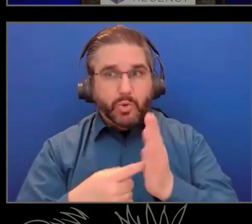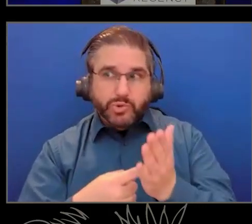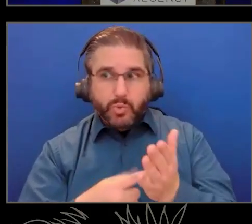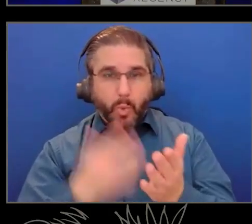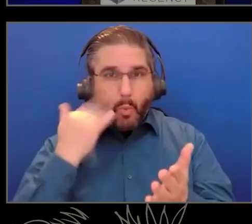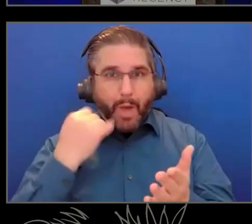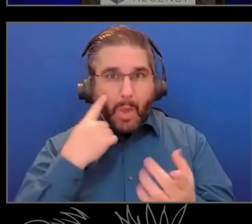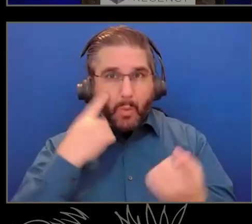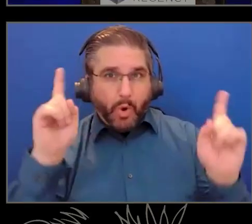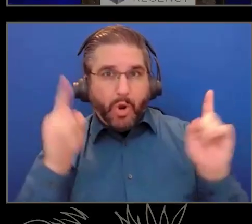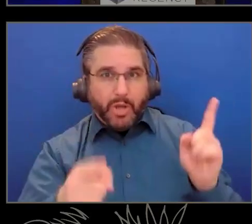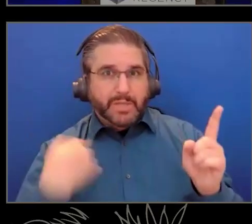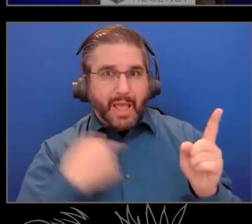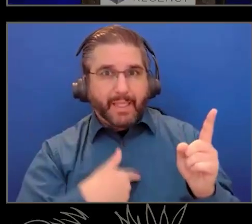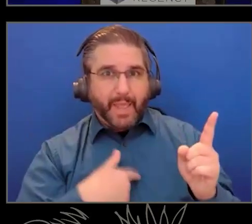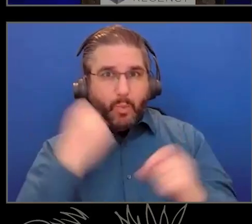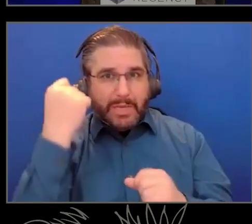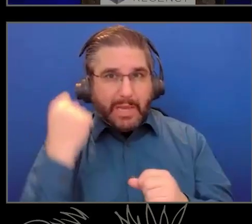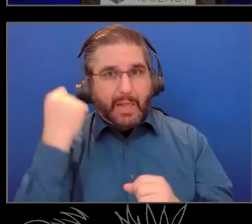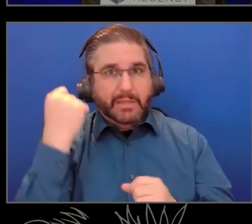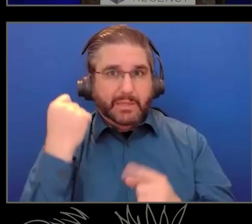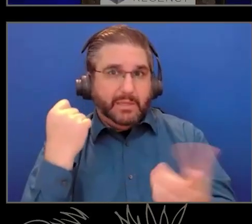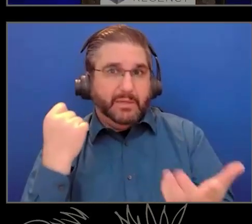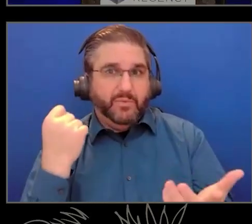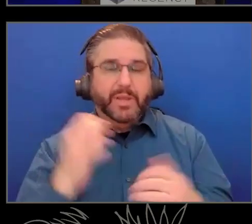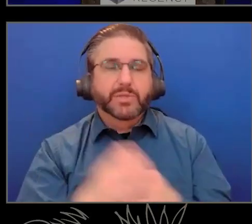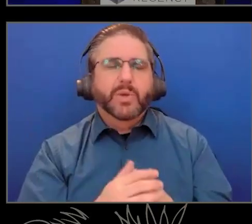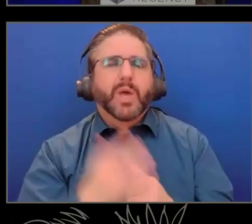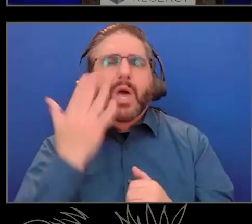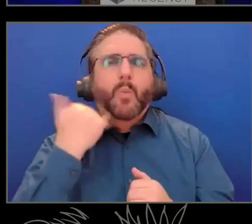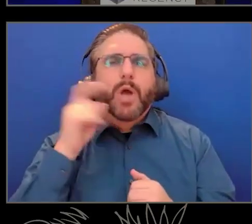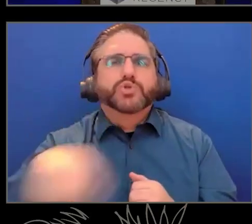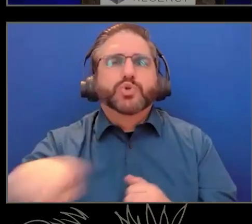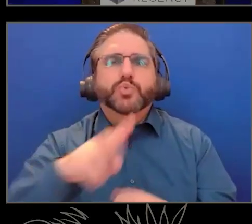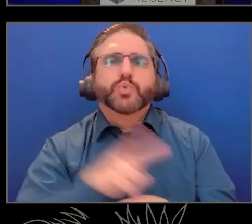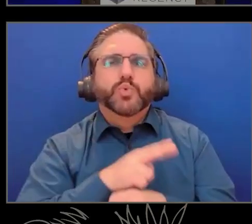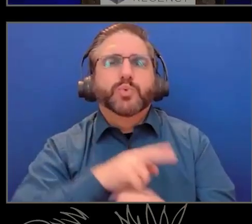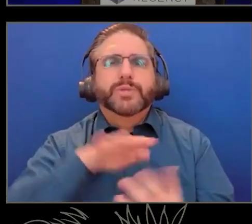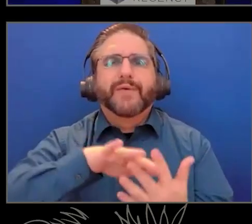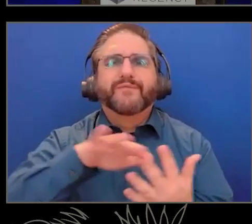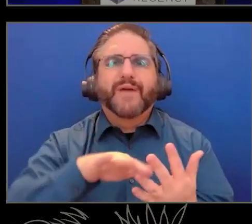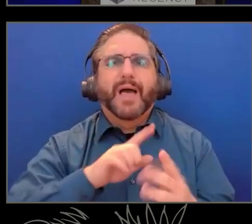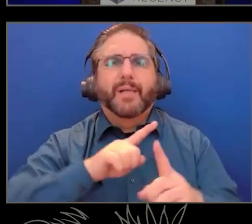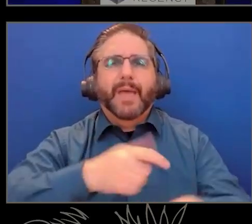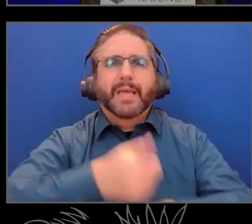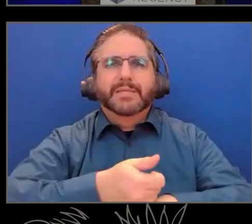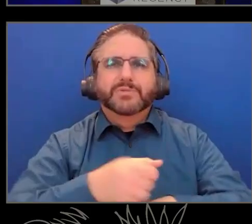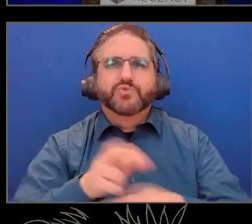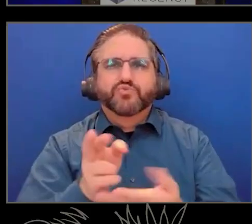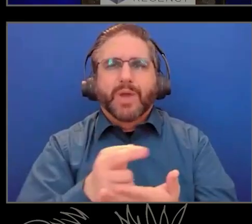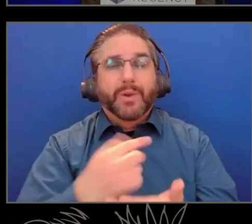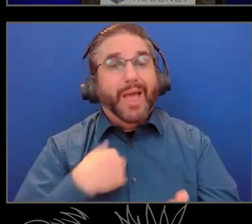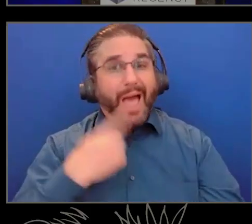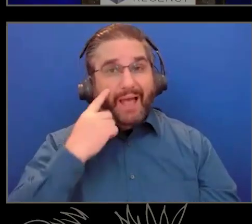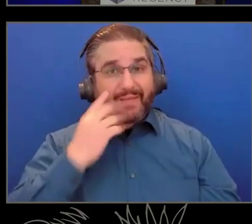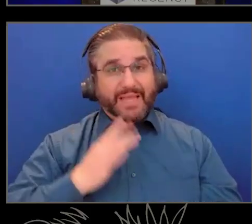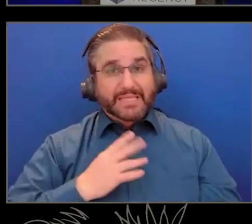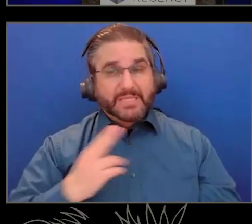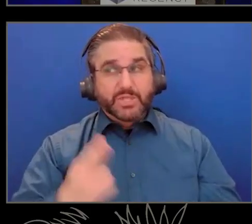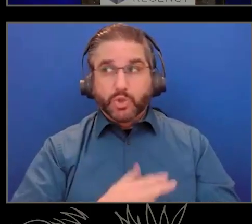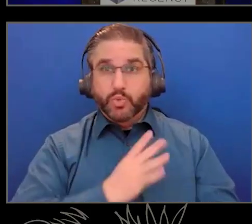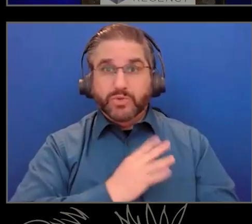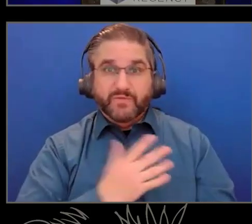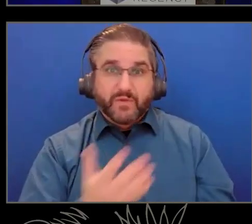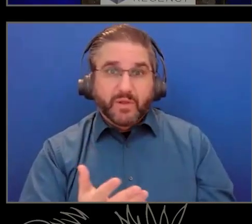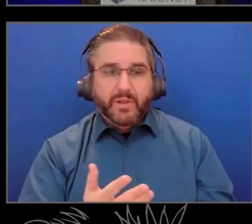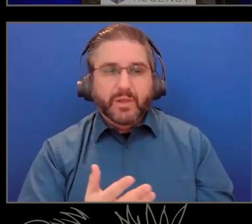this config-based routing. I think it's pretty cool. So why should you use file-based routing, though? I think it's still useful. I think a lot of people probably should use it. I think you